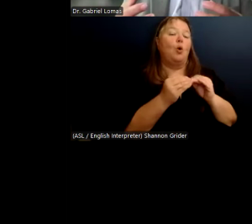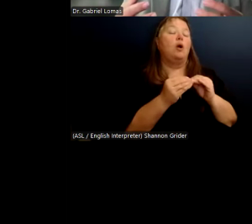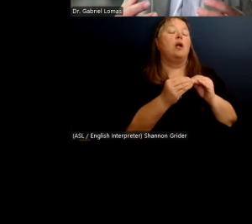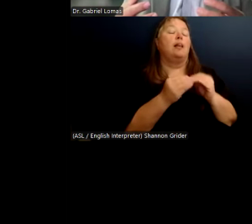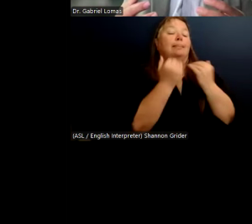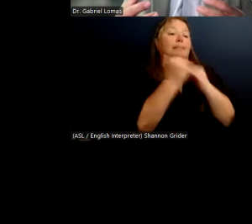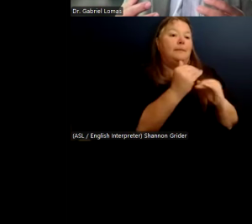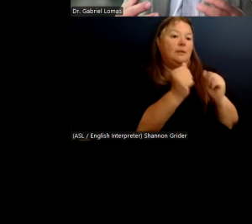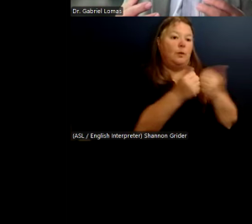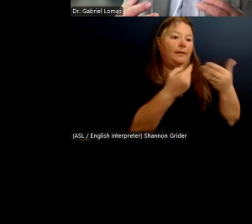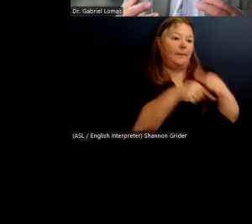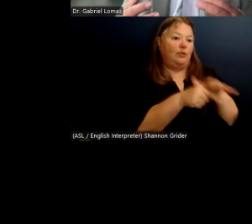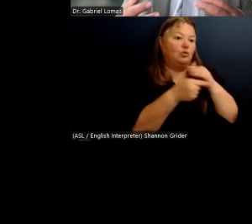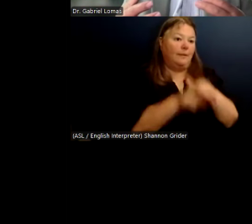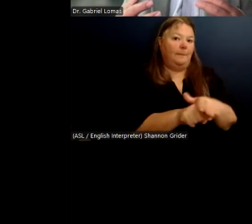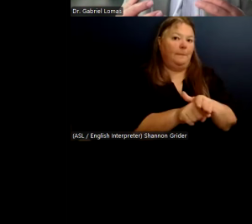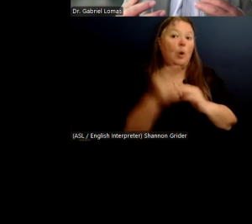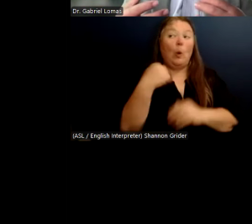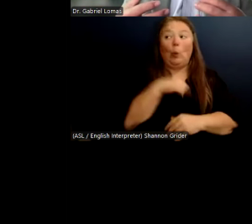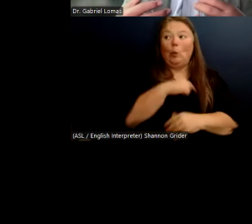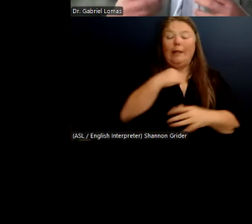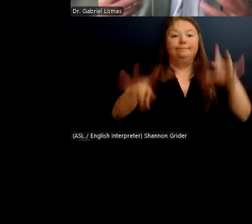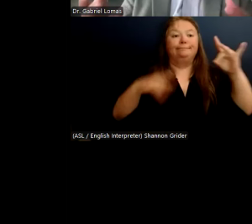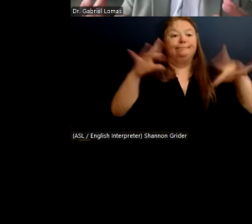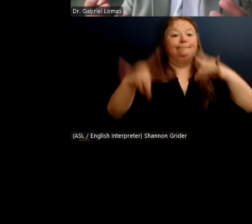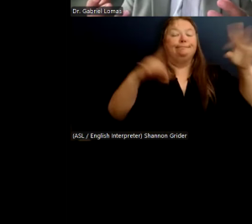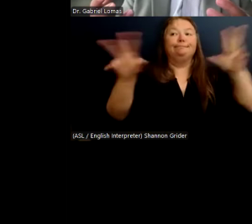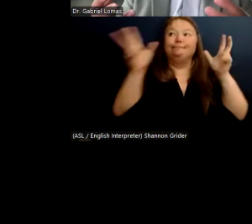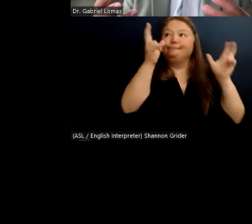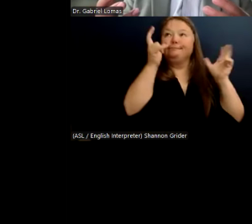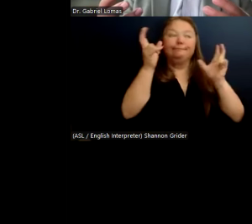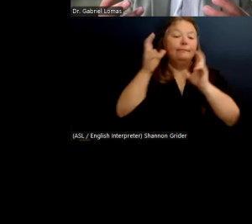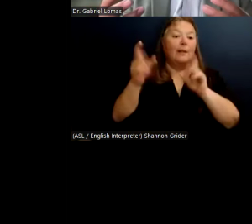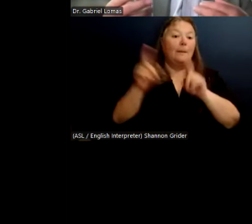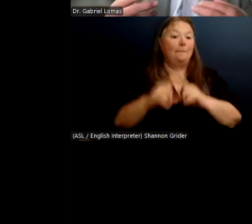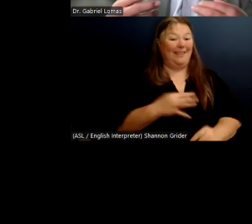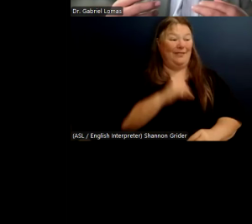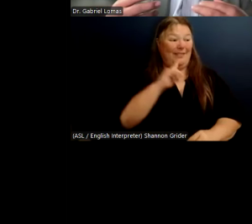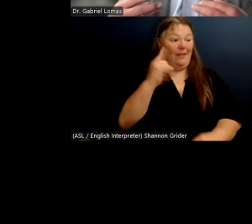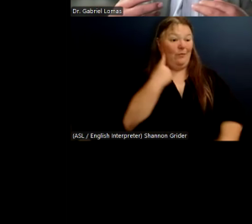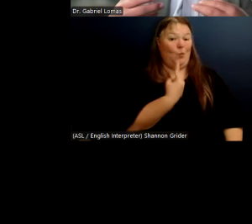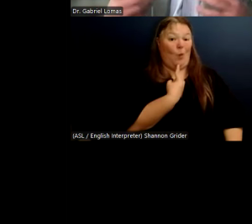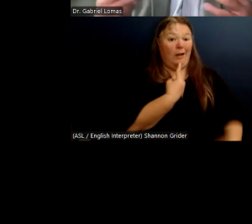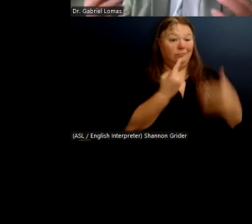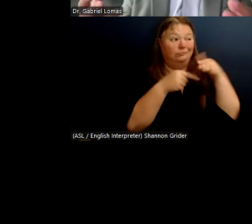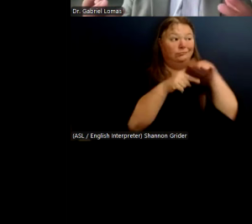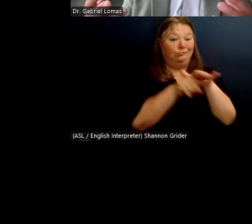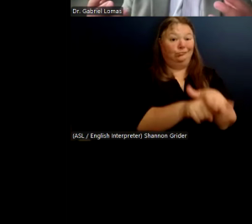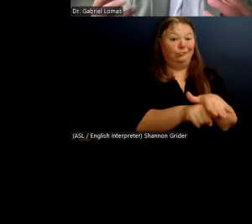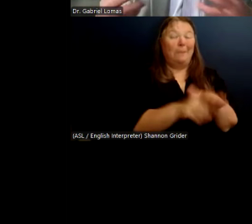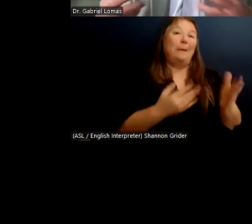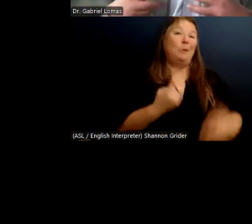learning from by being around other people. And when a deaf child goes to a school where they're the only deaf child, or they're one of just two or